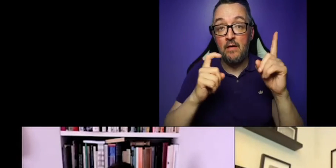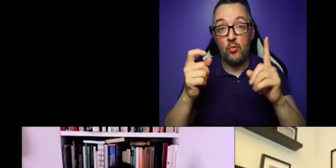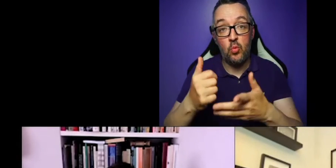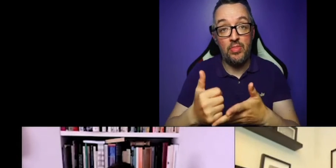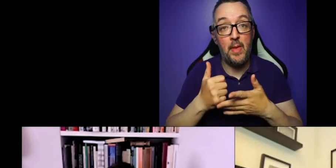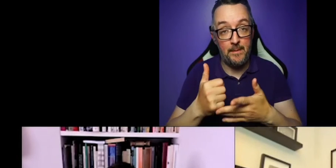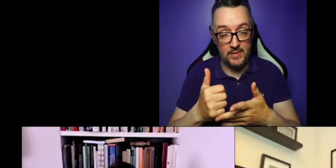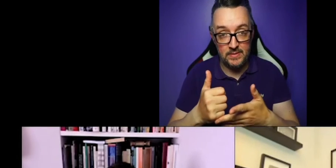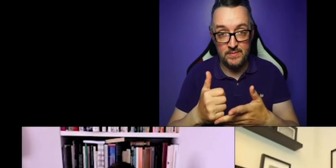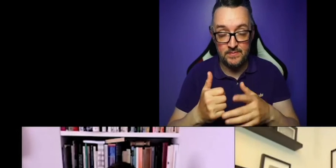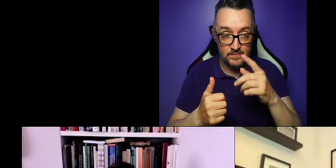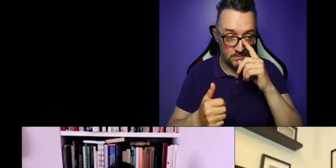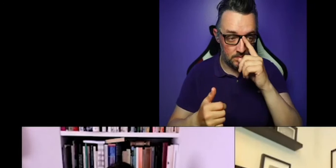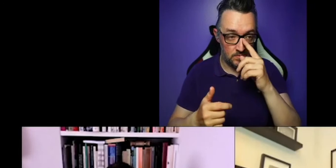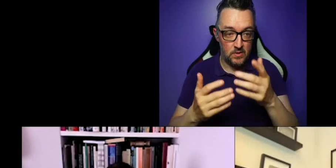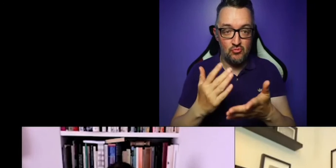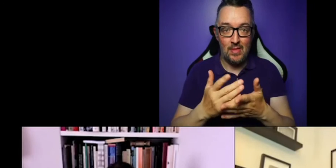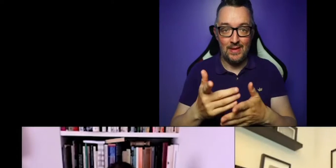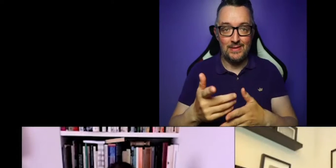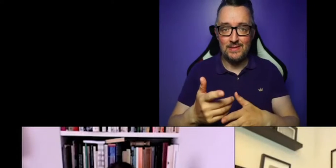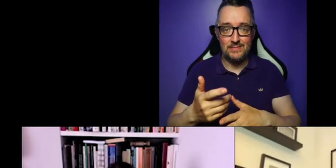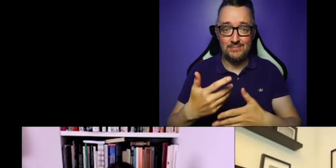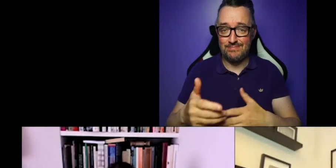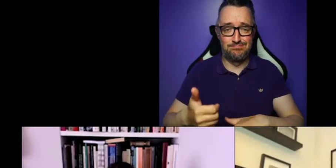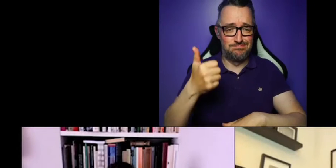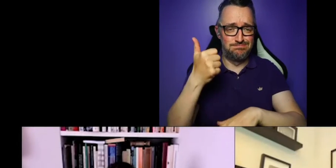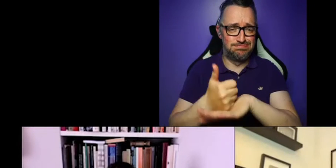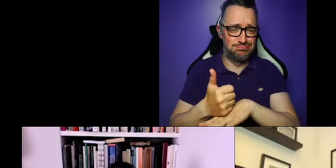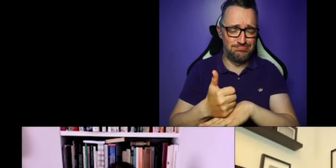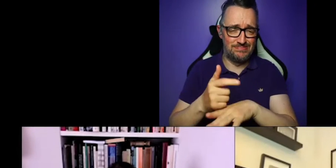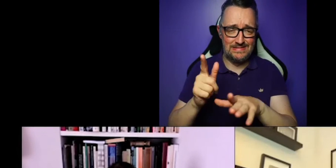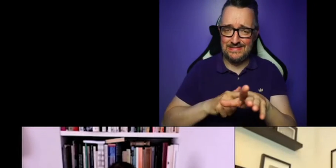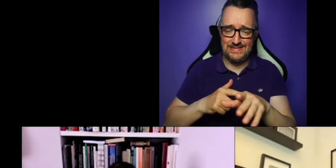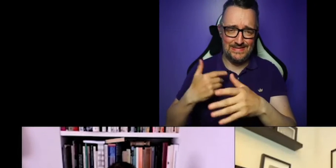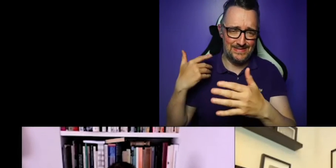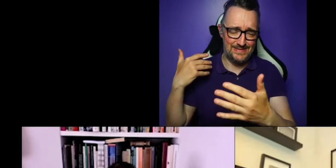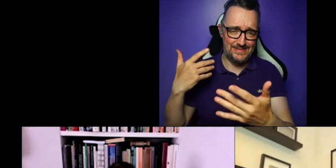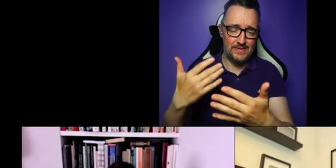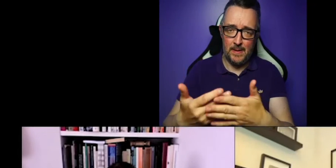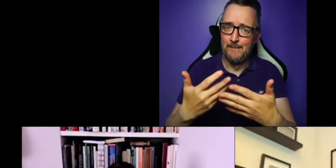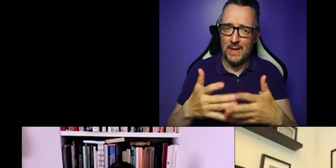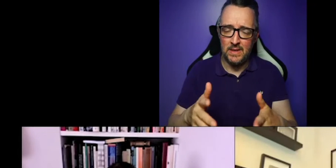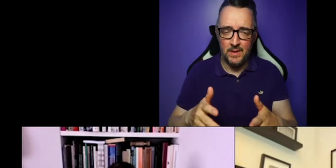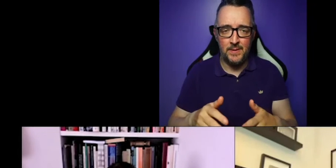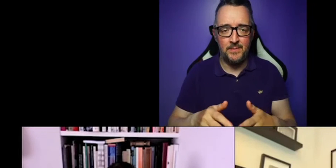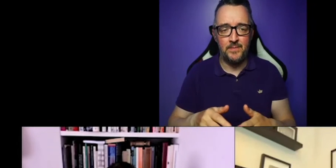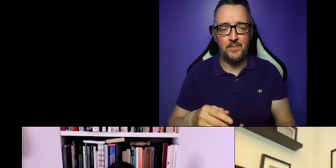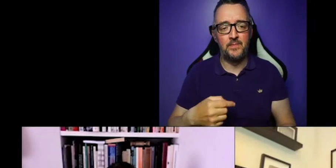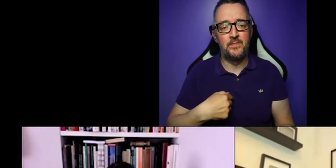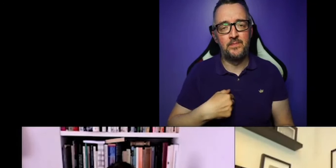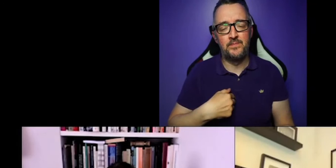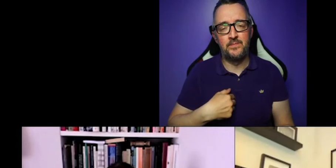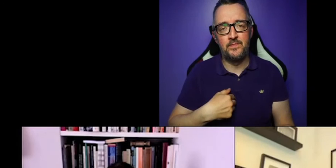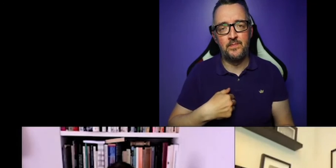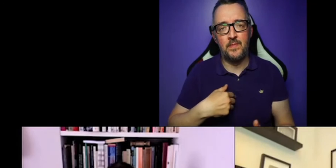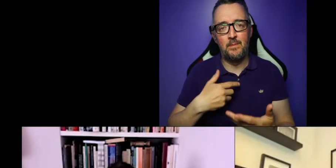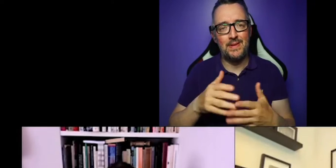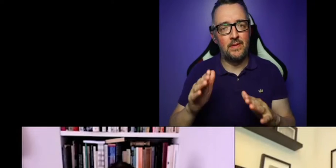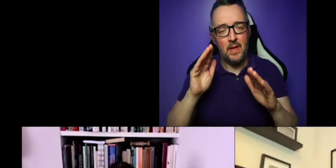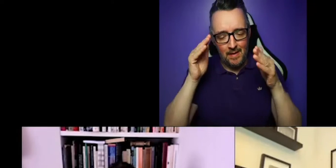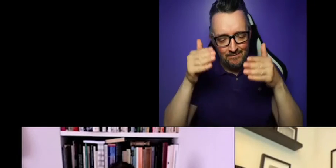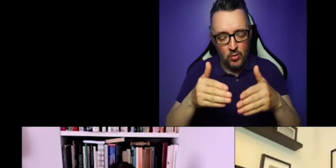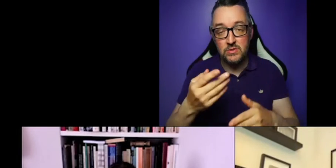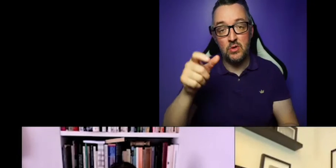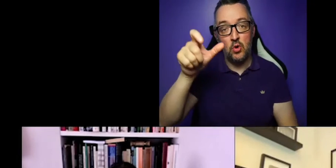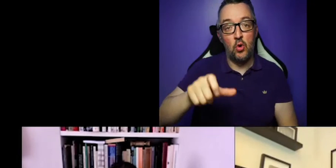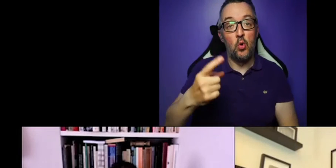phototherapy is quite an established practice now. And I really only have focused